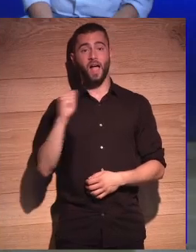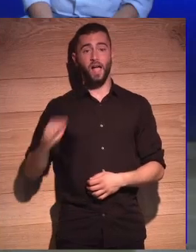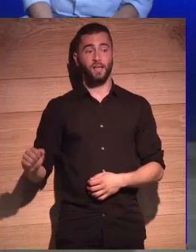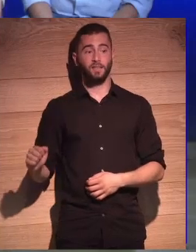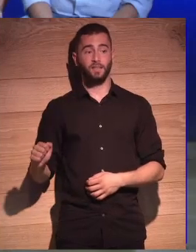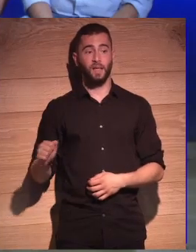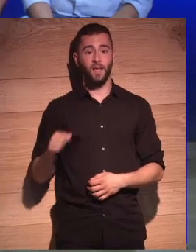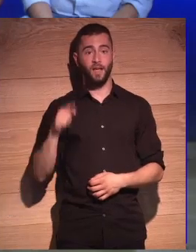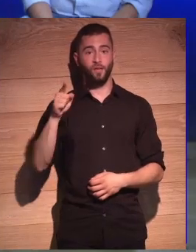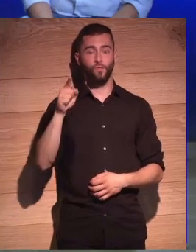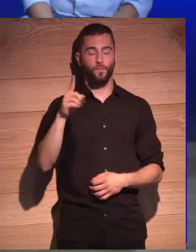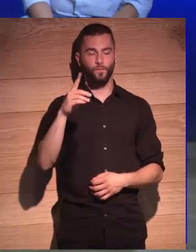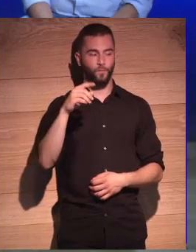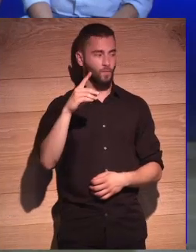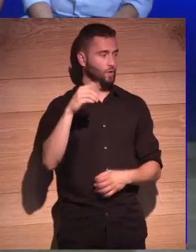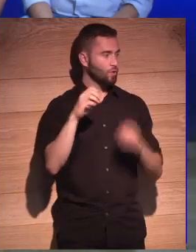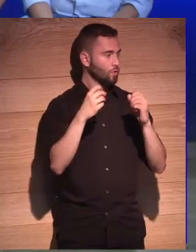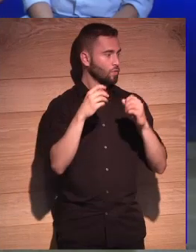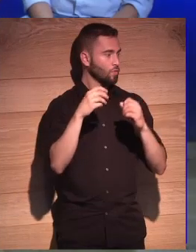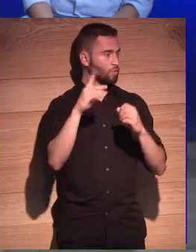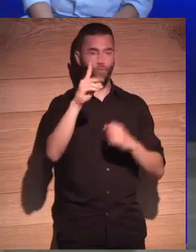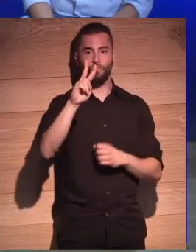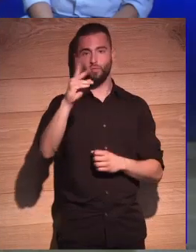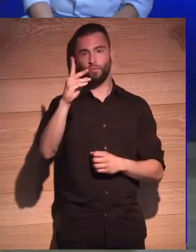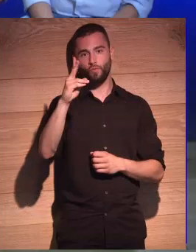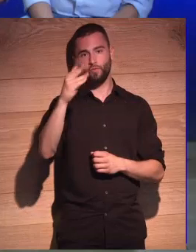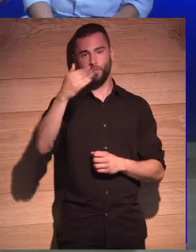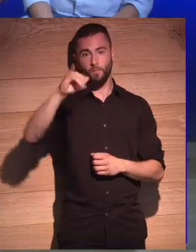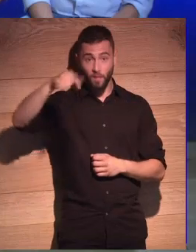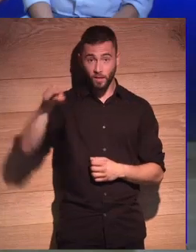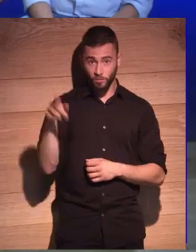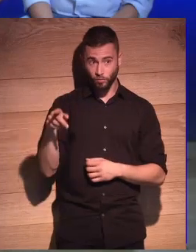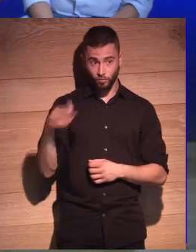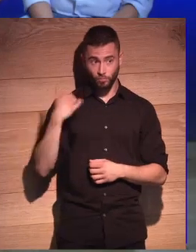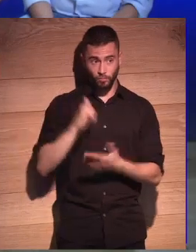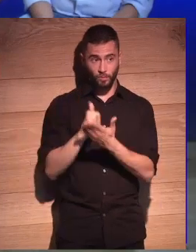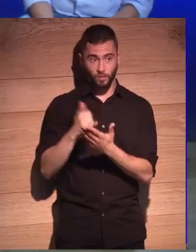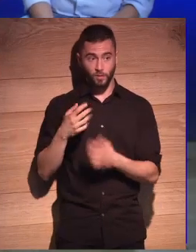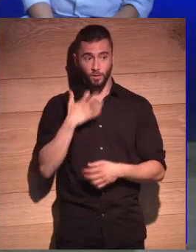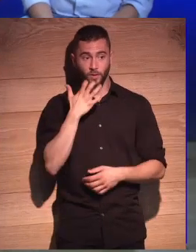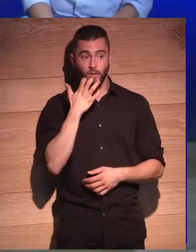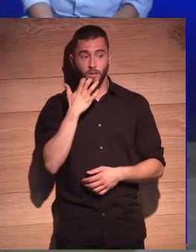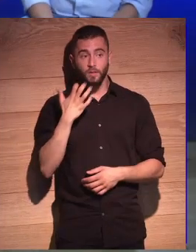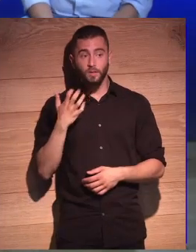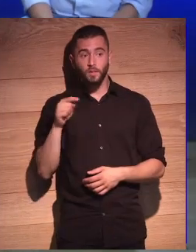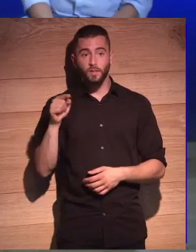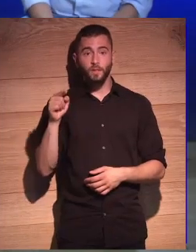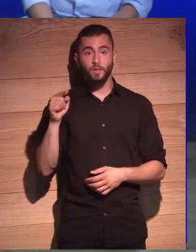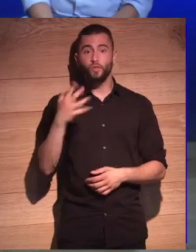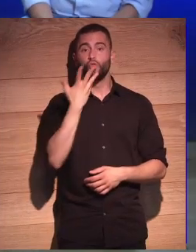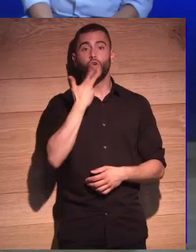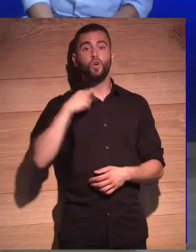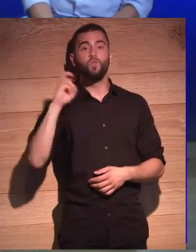about Asia, you've been in Dubai, you know what it is. Dubai, at Dubai airport, when you look